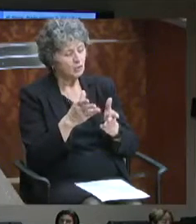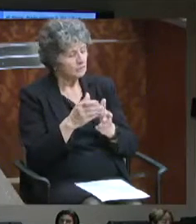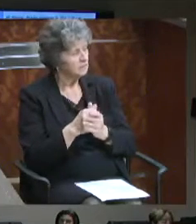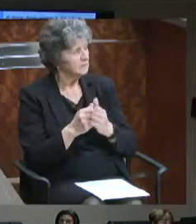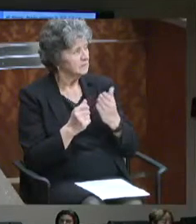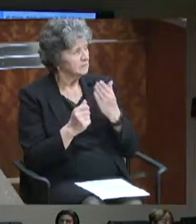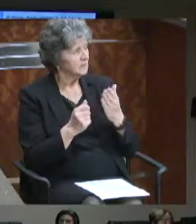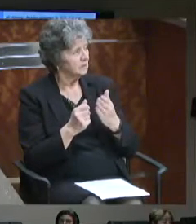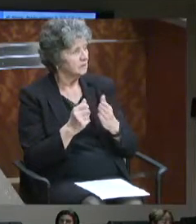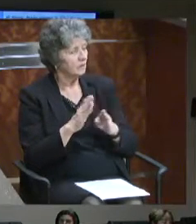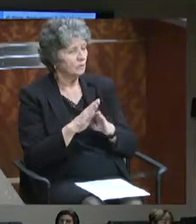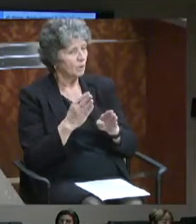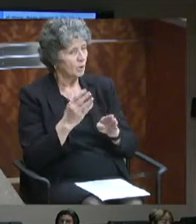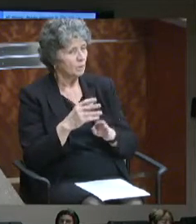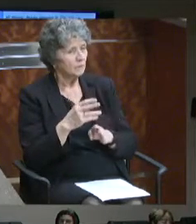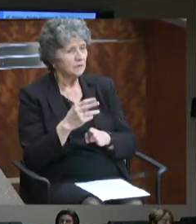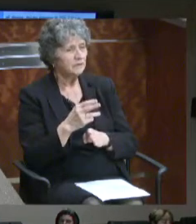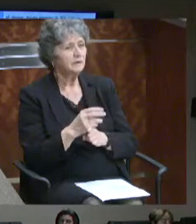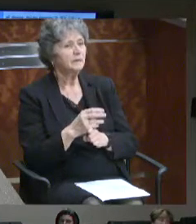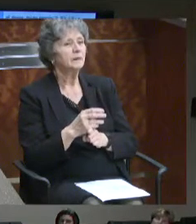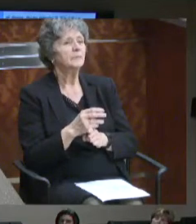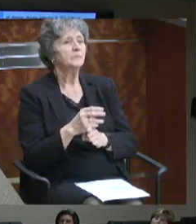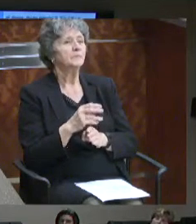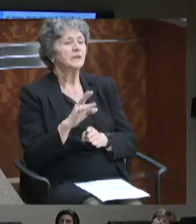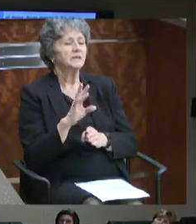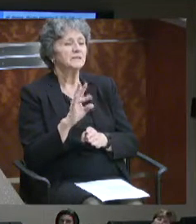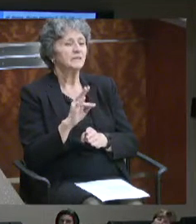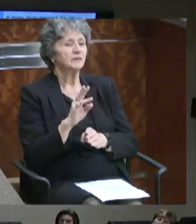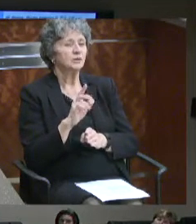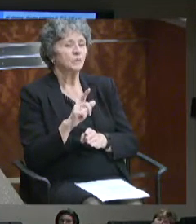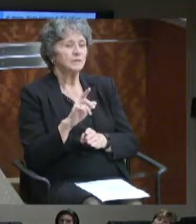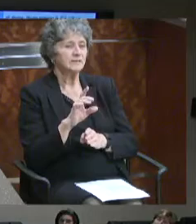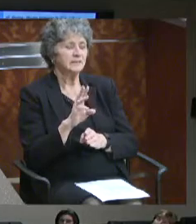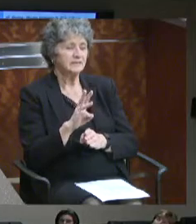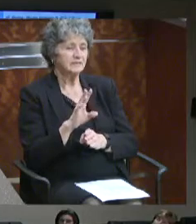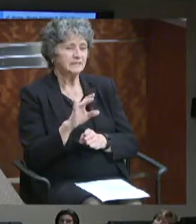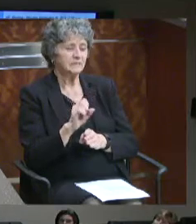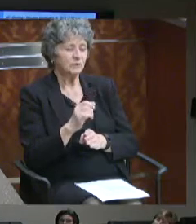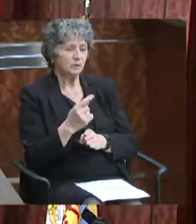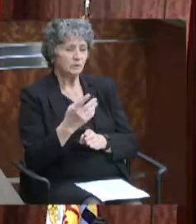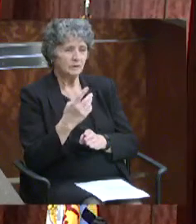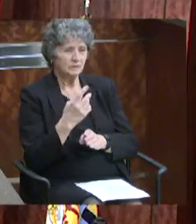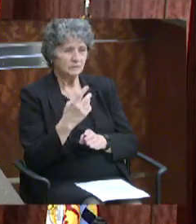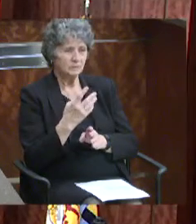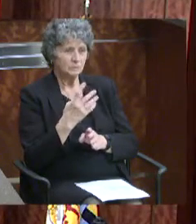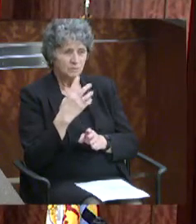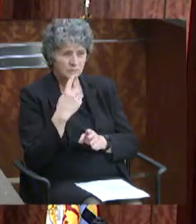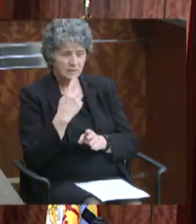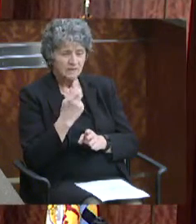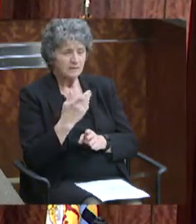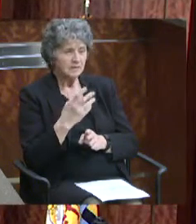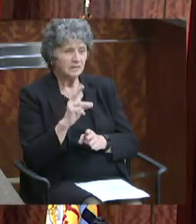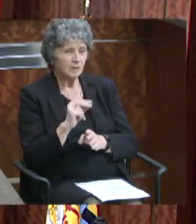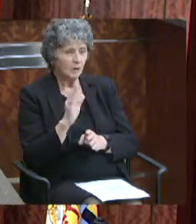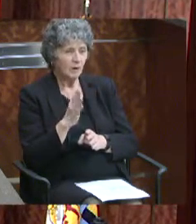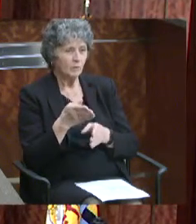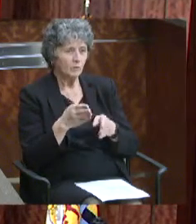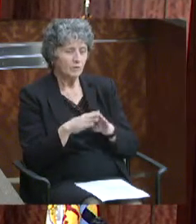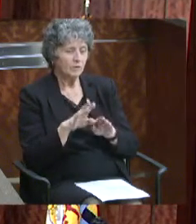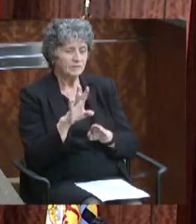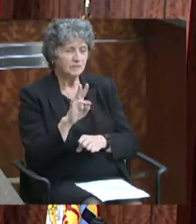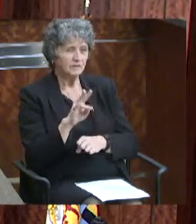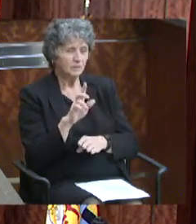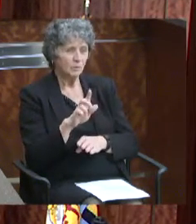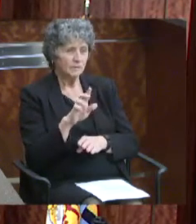Open the public hearing at 7:26. Is there anyone wishing to speak on this topic? Seeing none, I'll close it at 7:26 and a